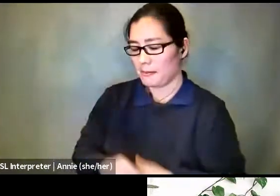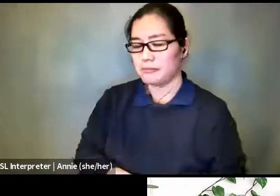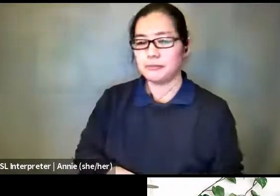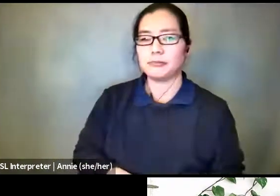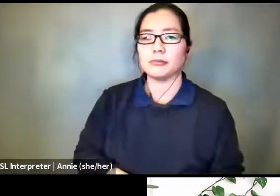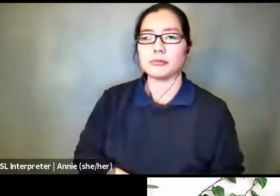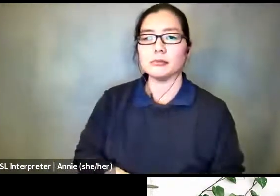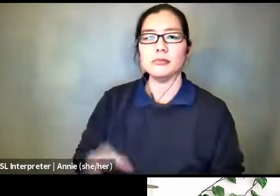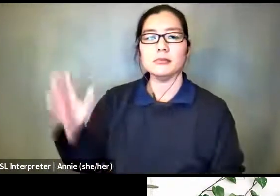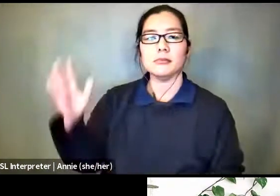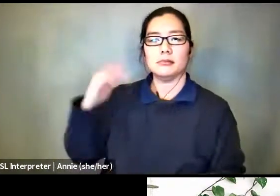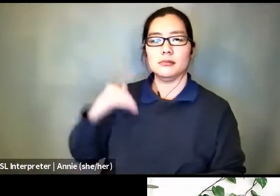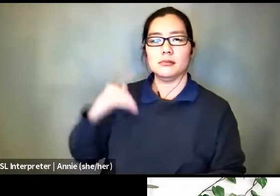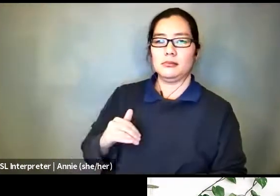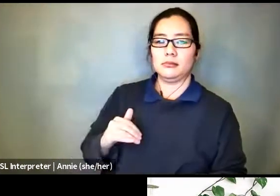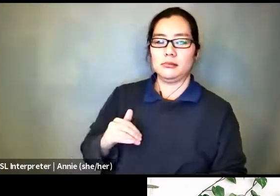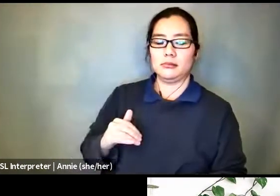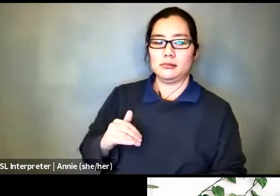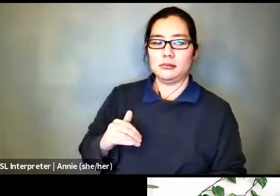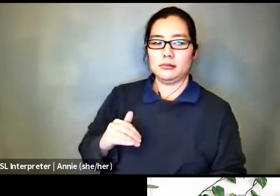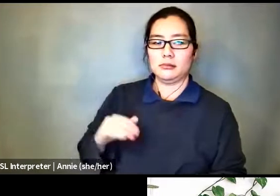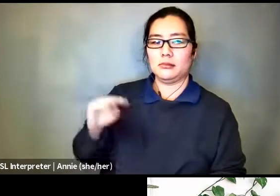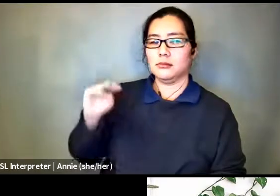I think it's